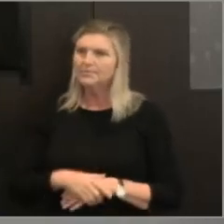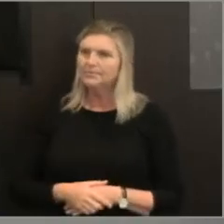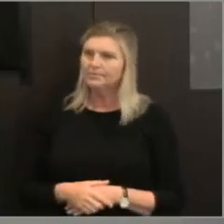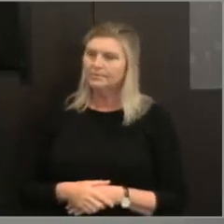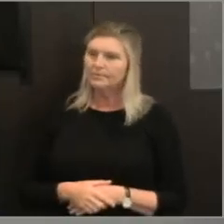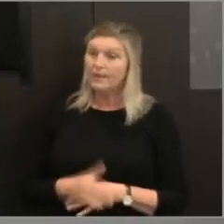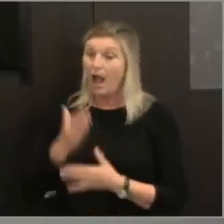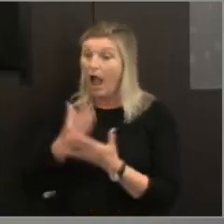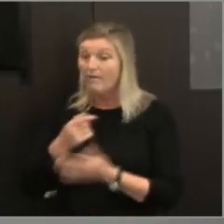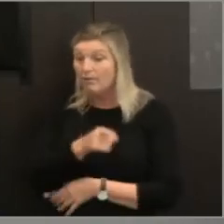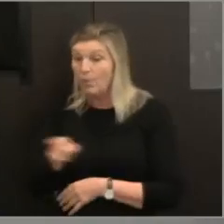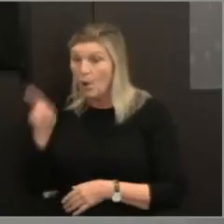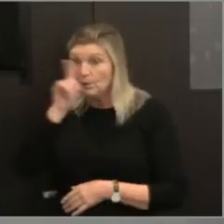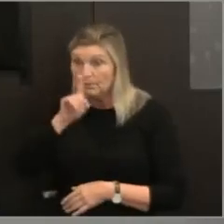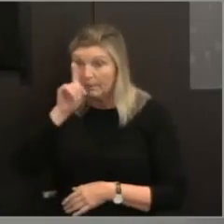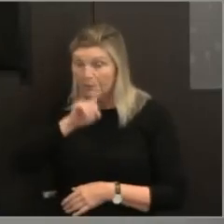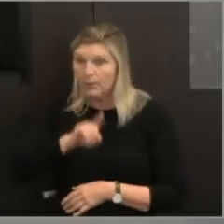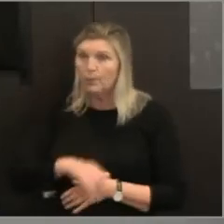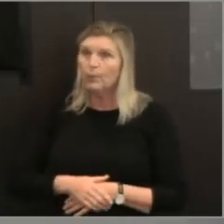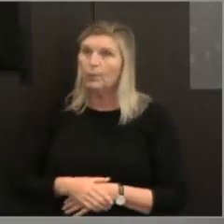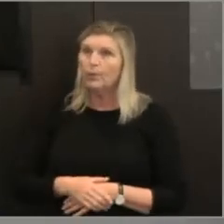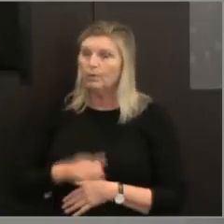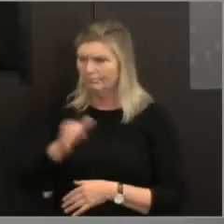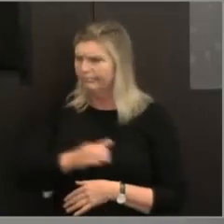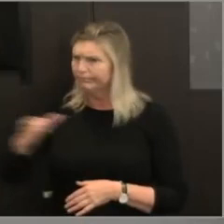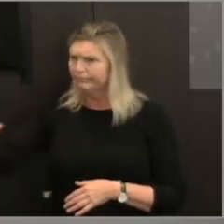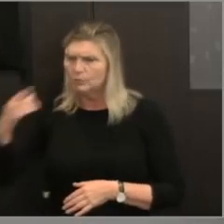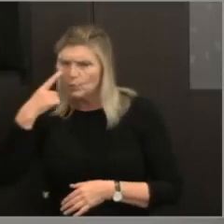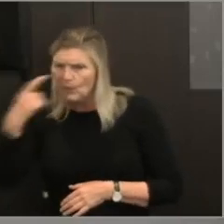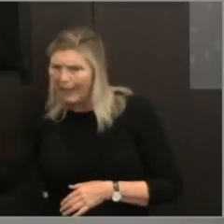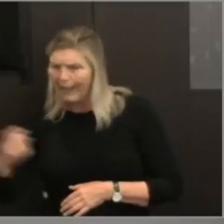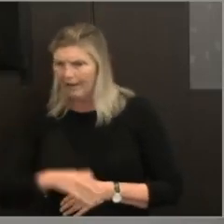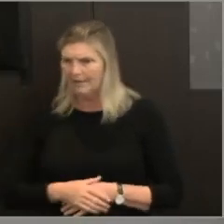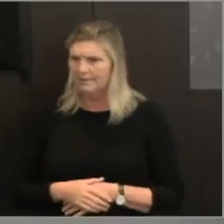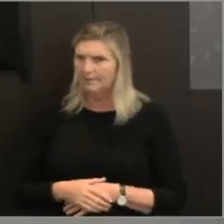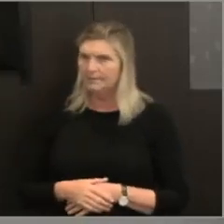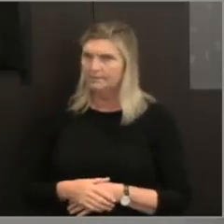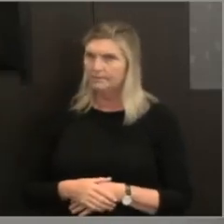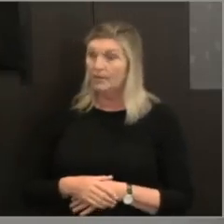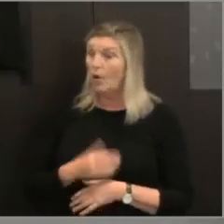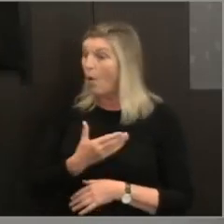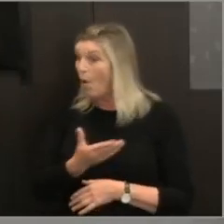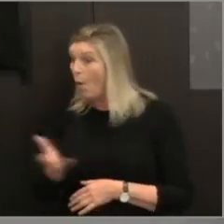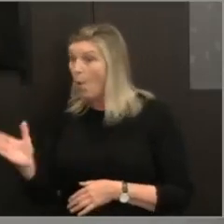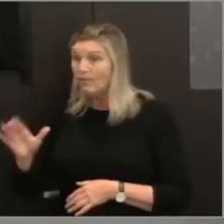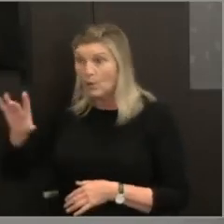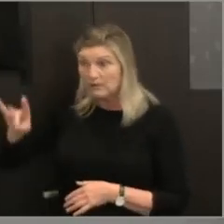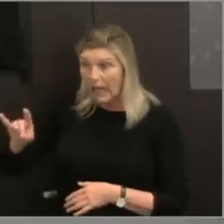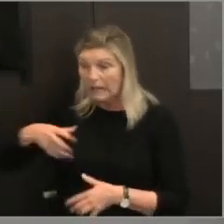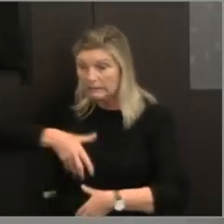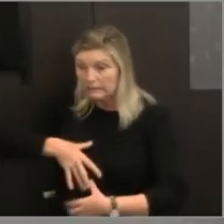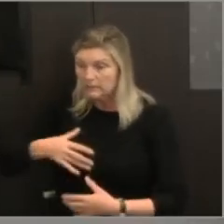Over half of those were also placed in care, and all of those takatapui were abused in